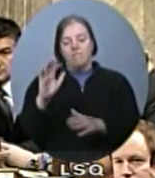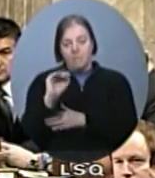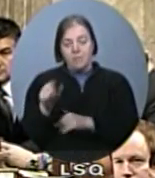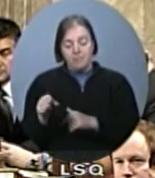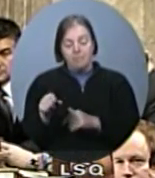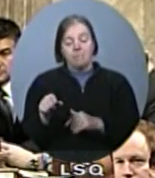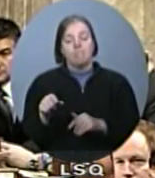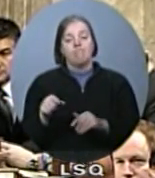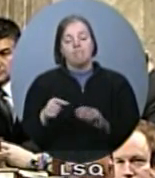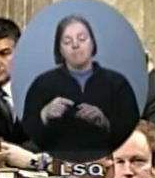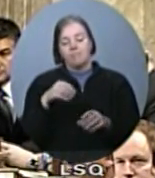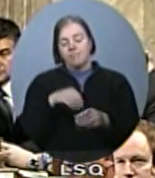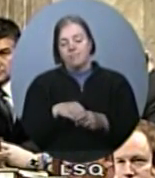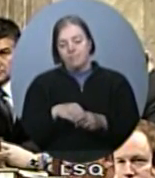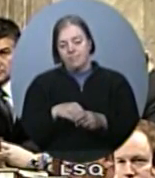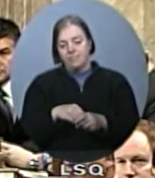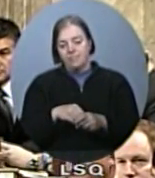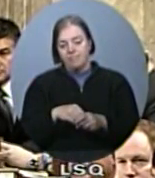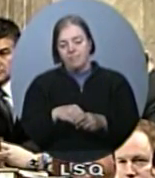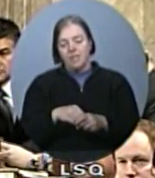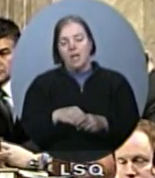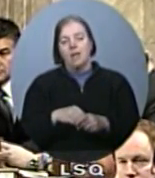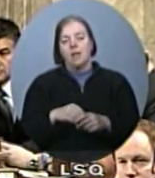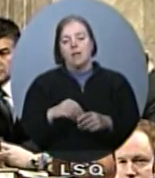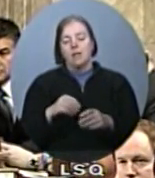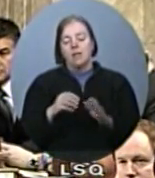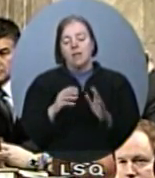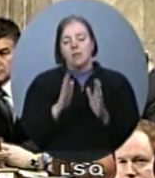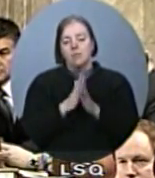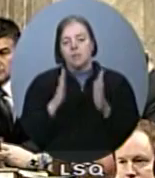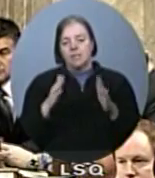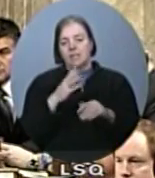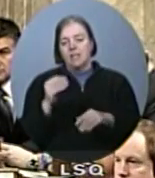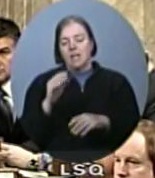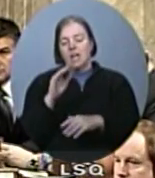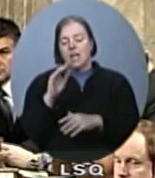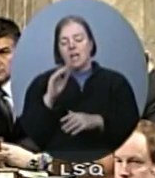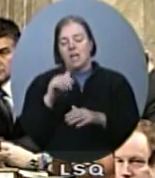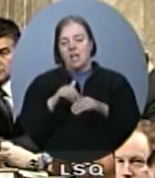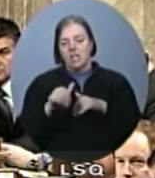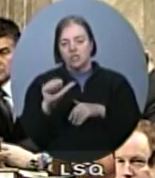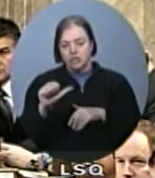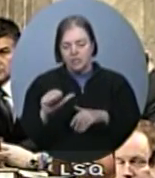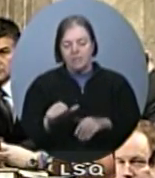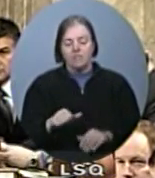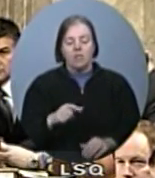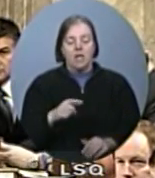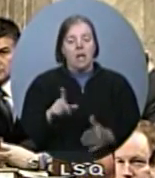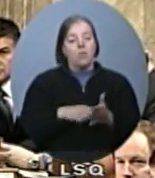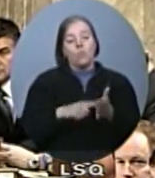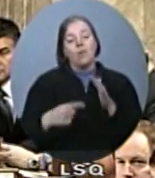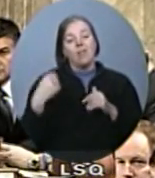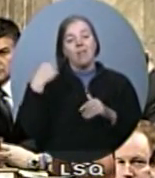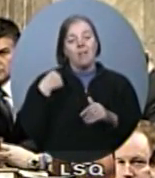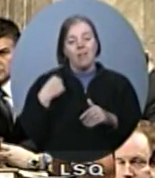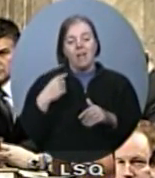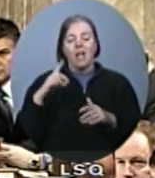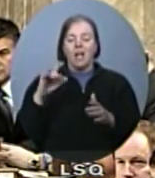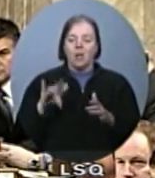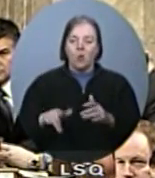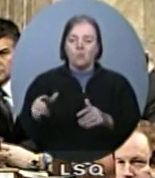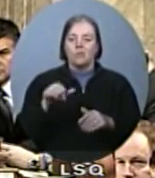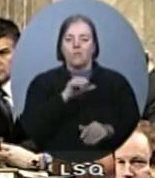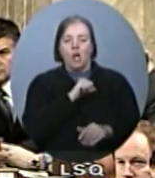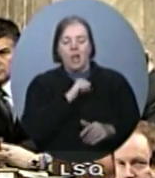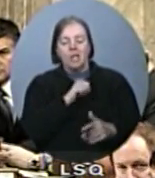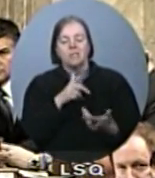made a horrible mistake in cancelling the original screening of that film under threats of violence and under threats and protests from the Iranian embassy. Our government made a clear statement